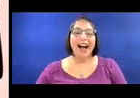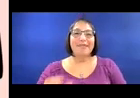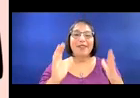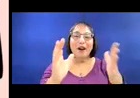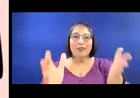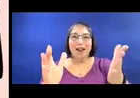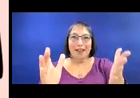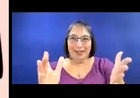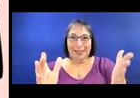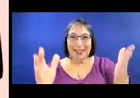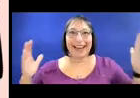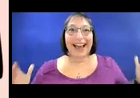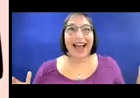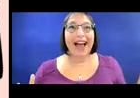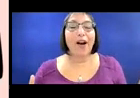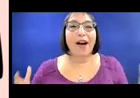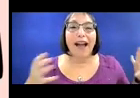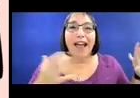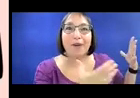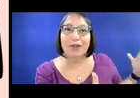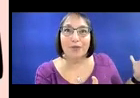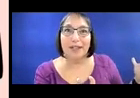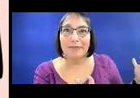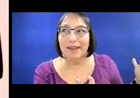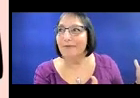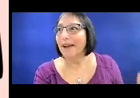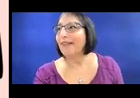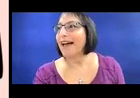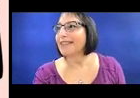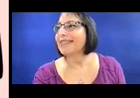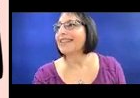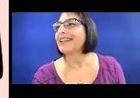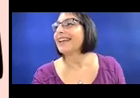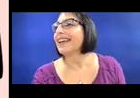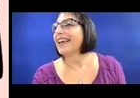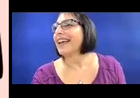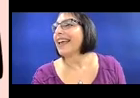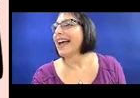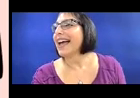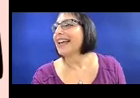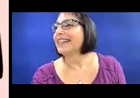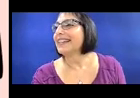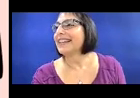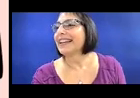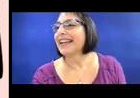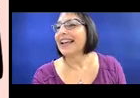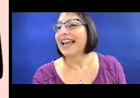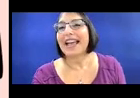So, the COVID challenge. I have my original recipe, my class, and